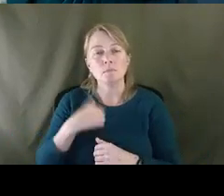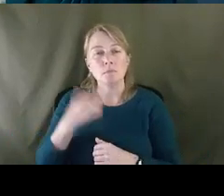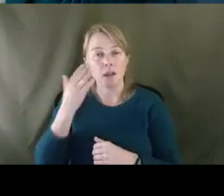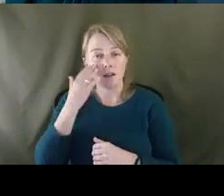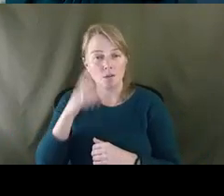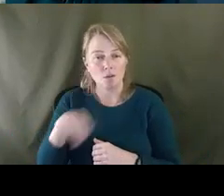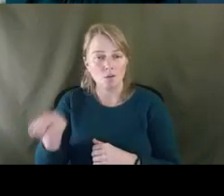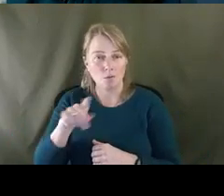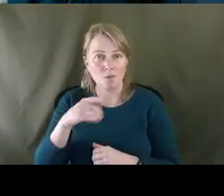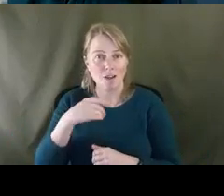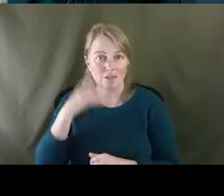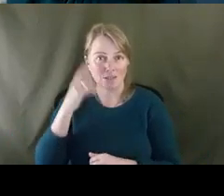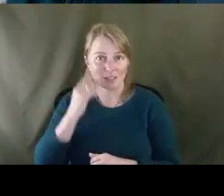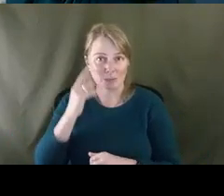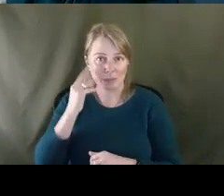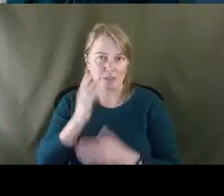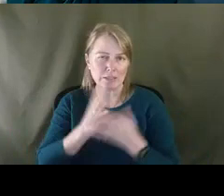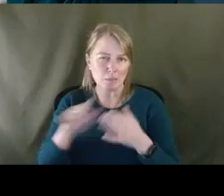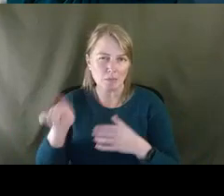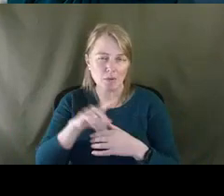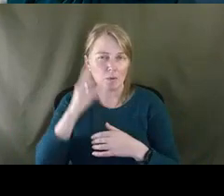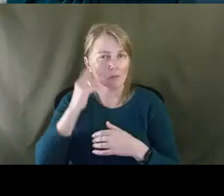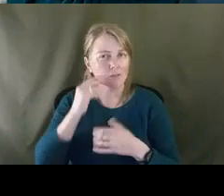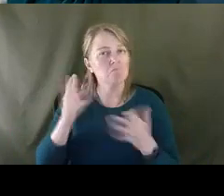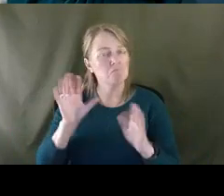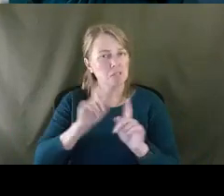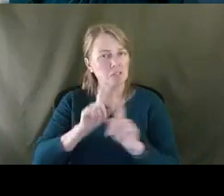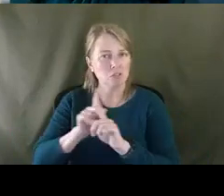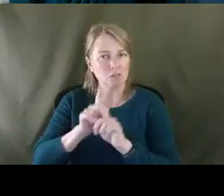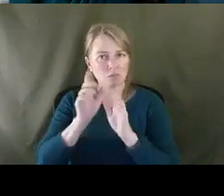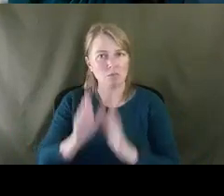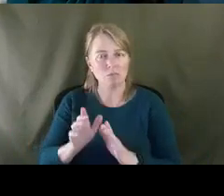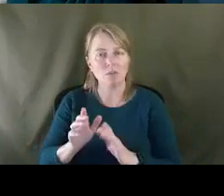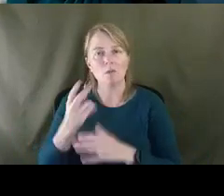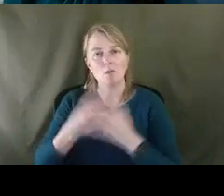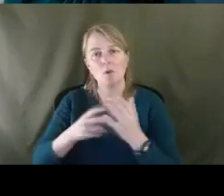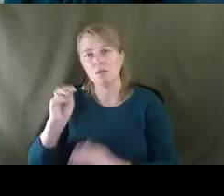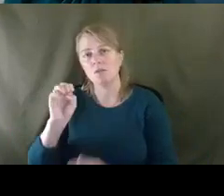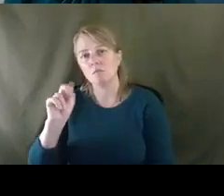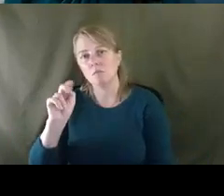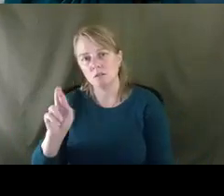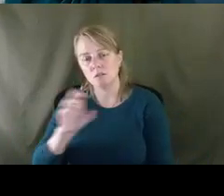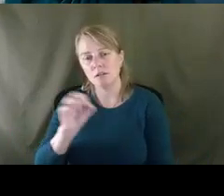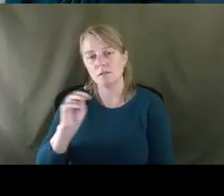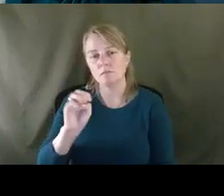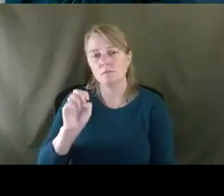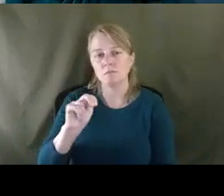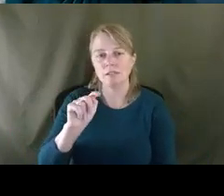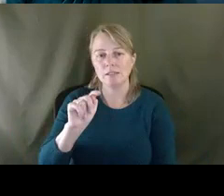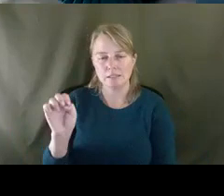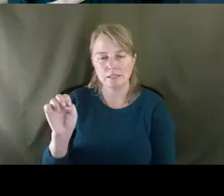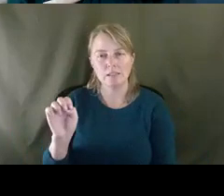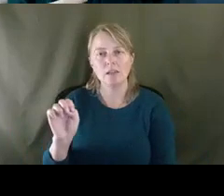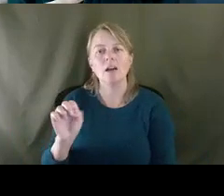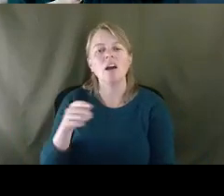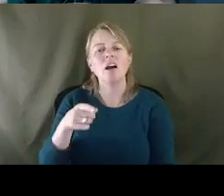some experience with mentoring and being a mentor and a mentee. Go ahead and in the chat, I'd love to